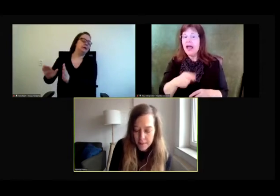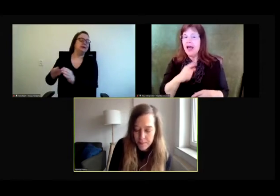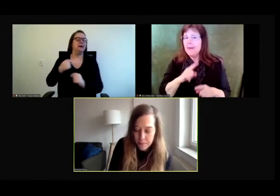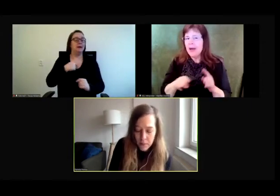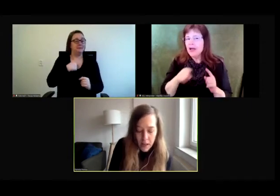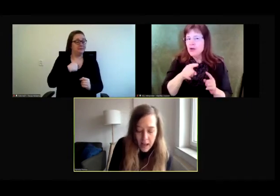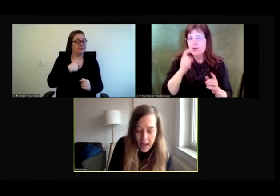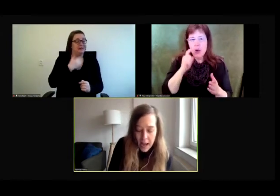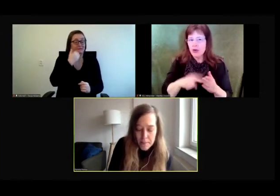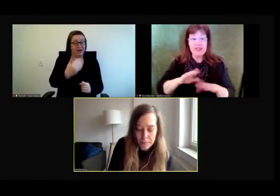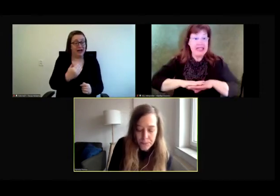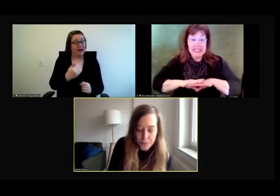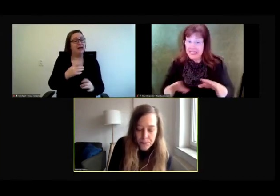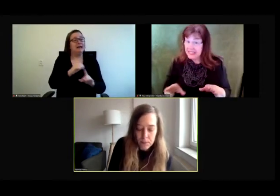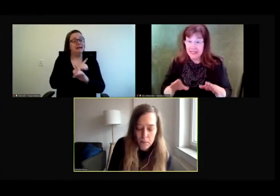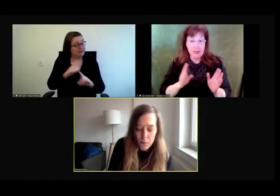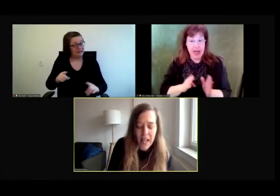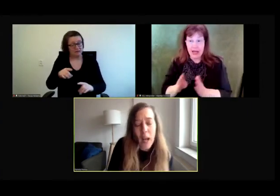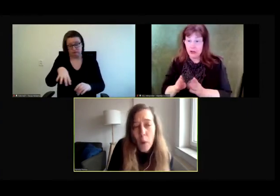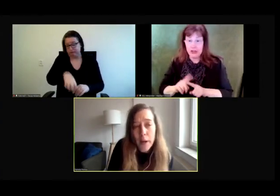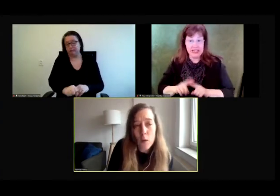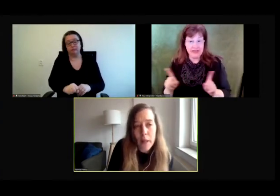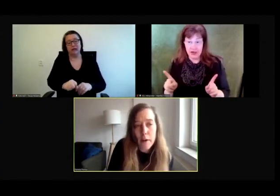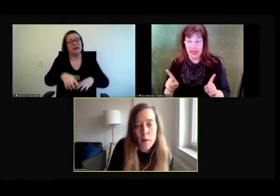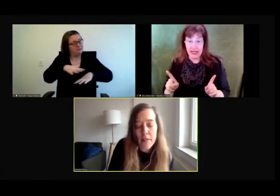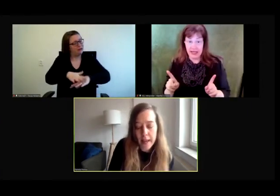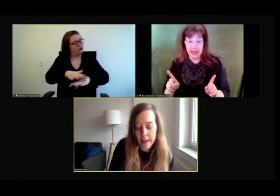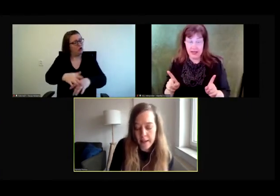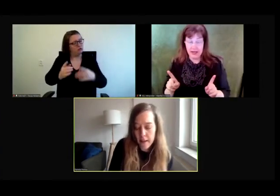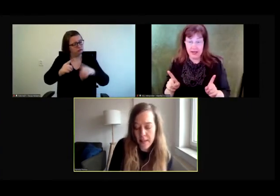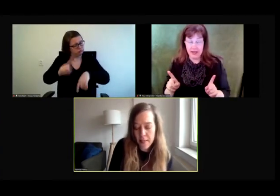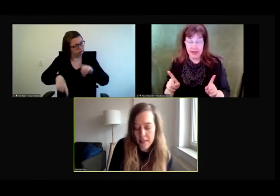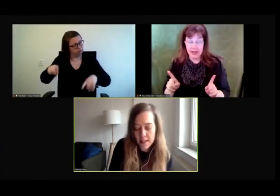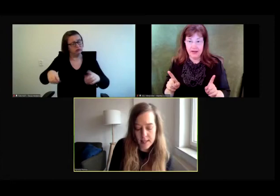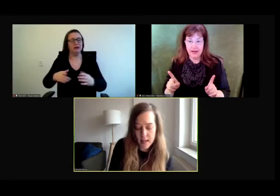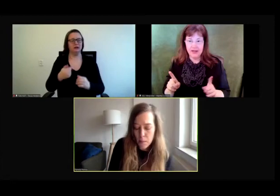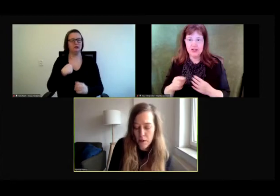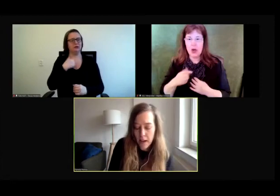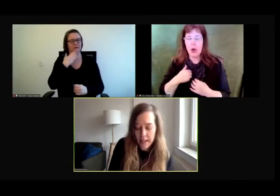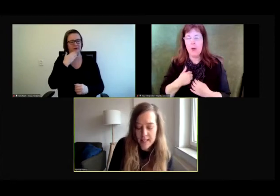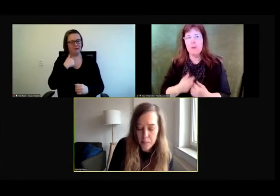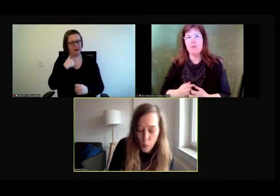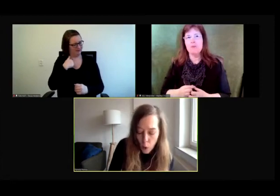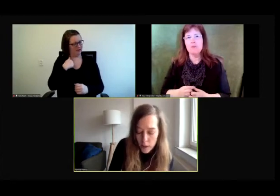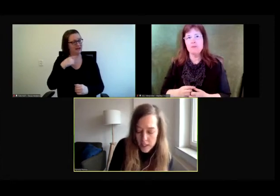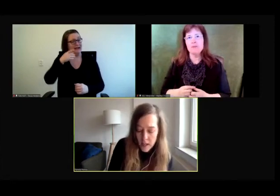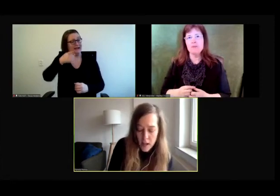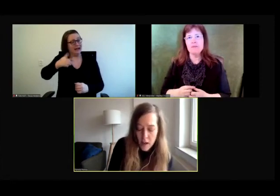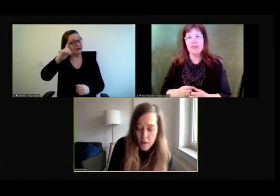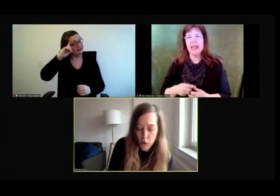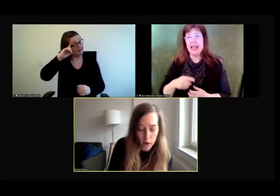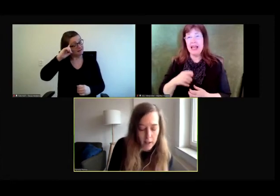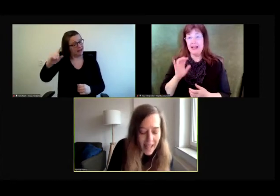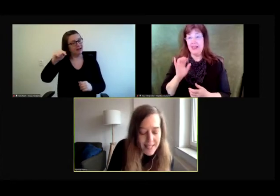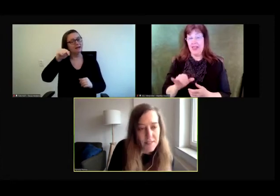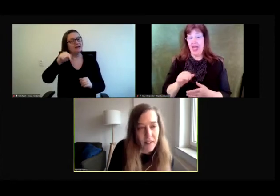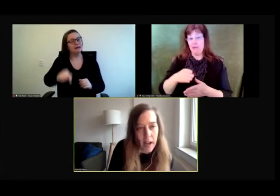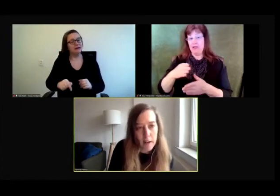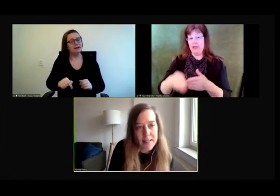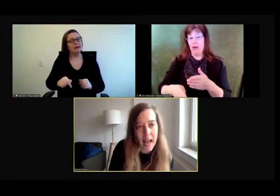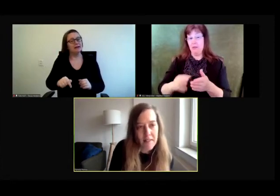pattern differently. And I wonder whether you think that this provides support